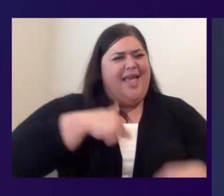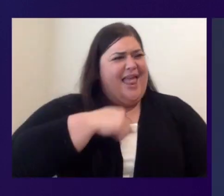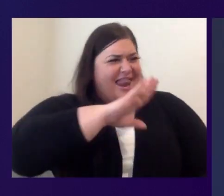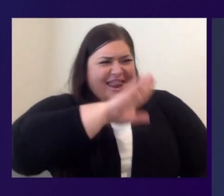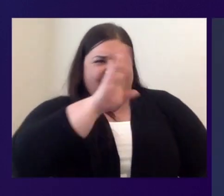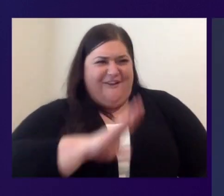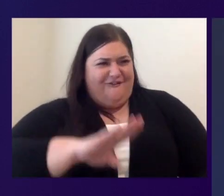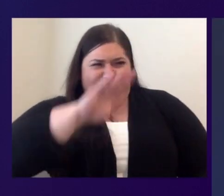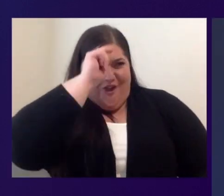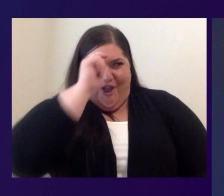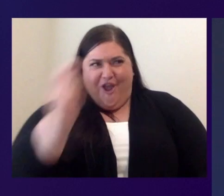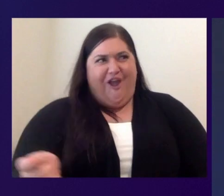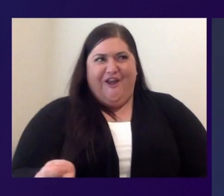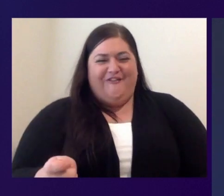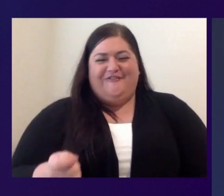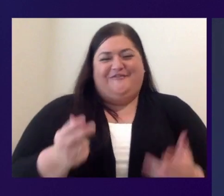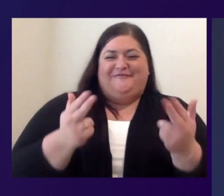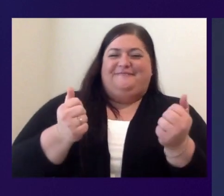the